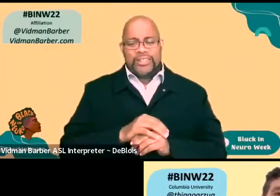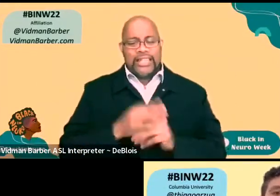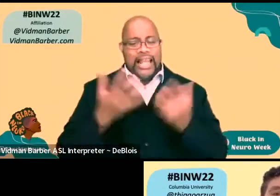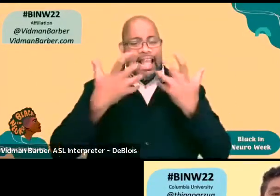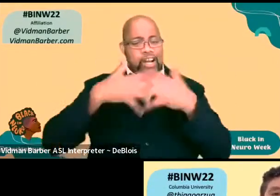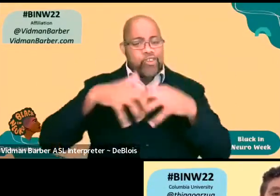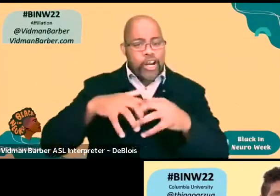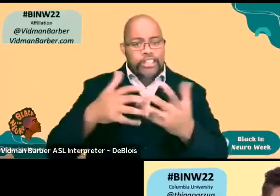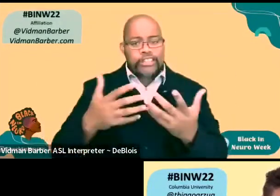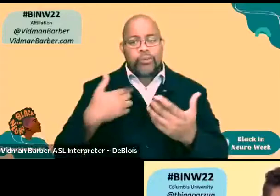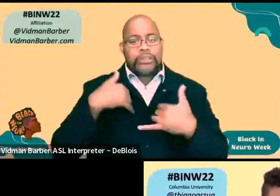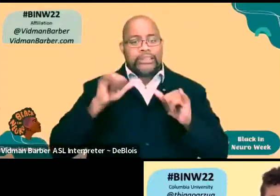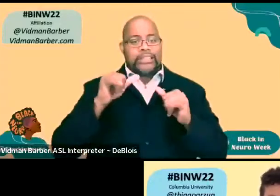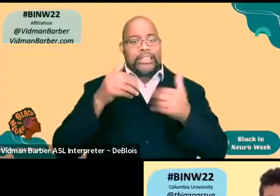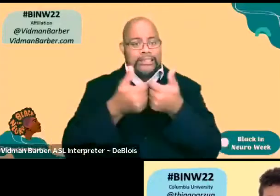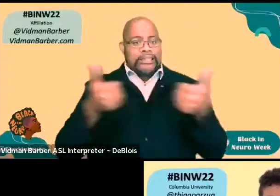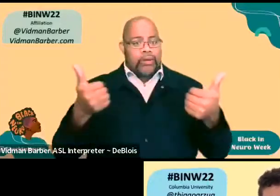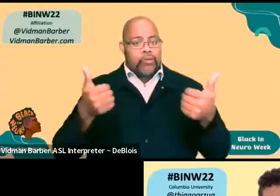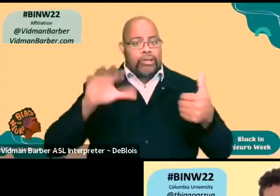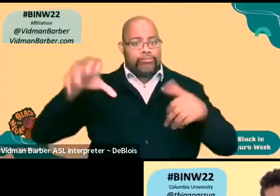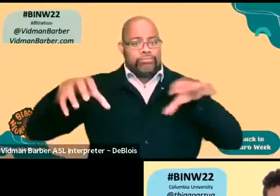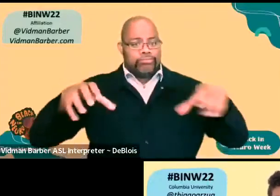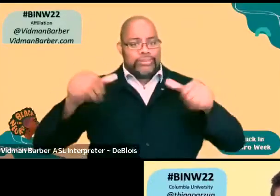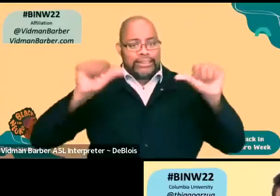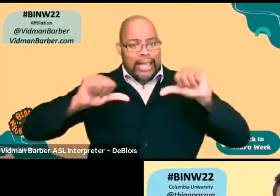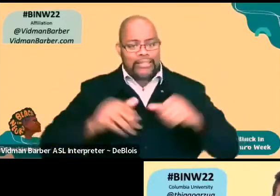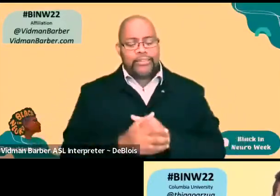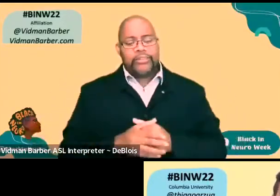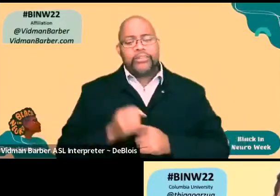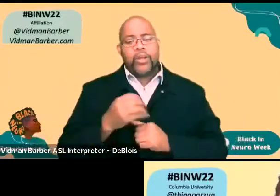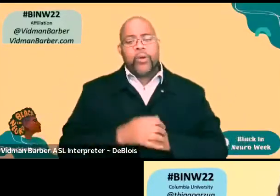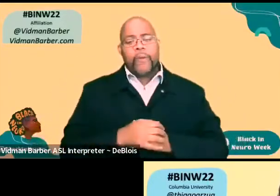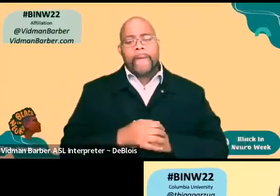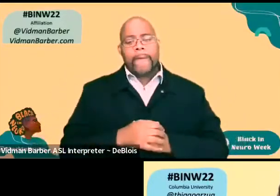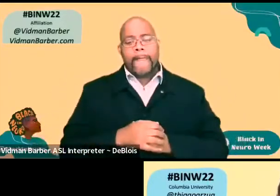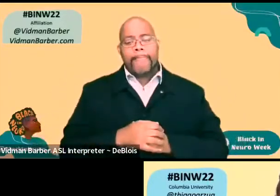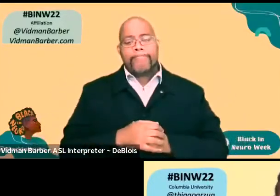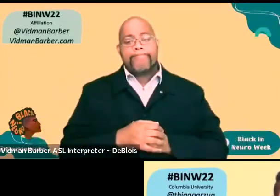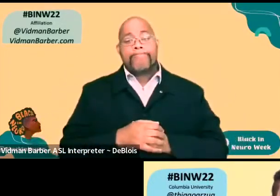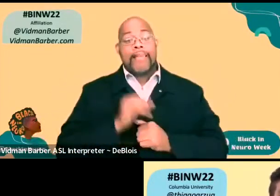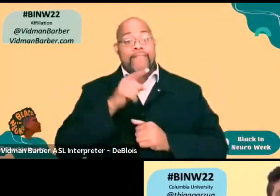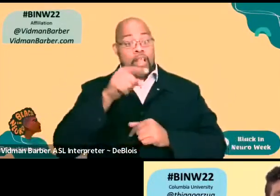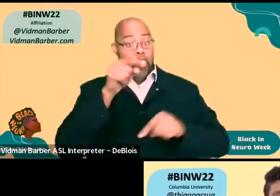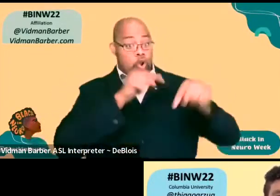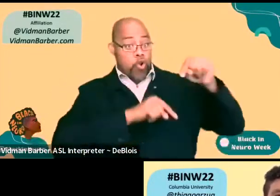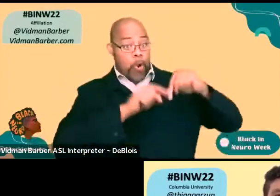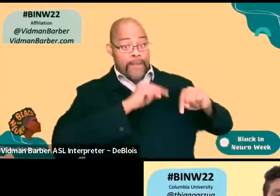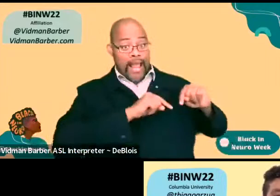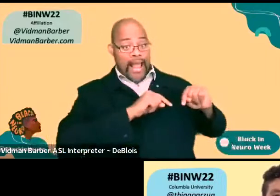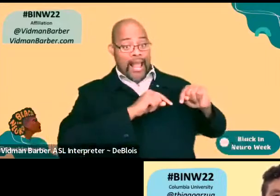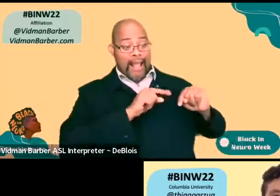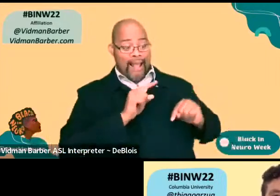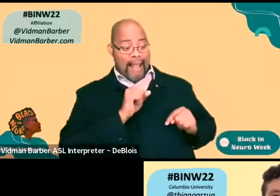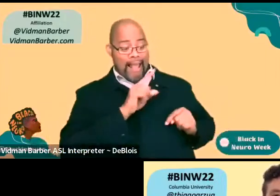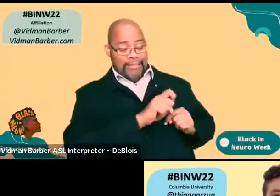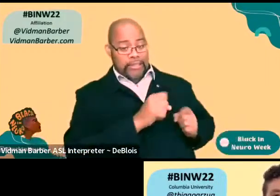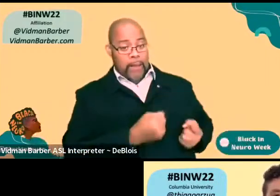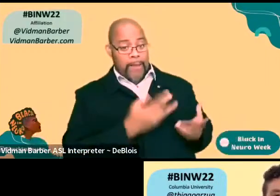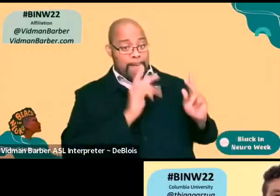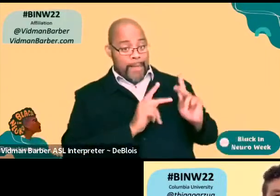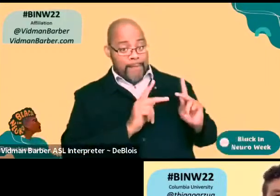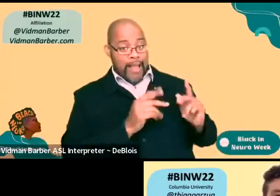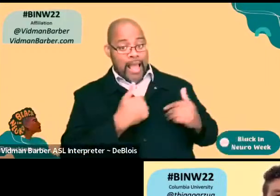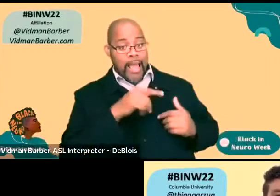integration, and, we're still in segregated times. And so had they gone back and asked how many people